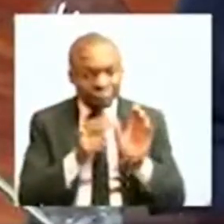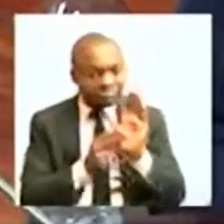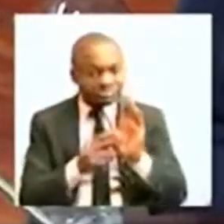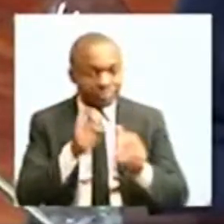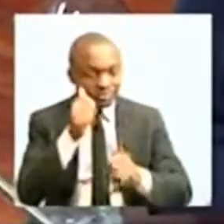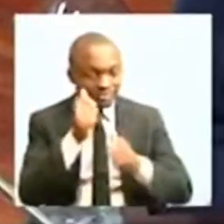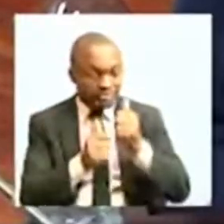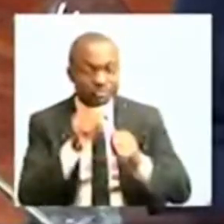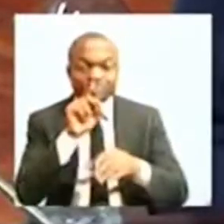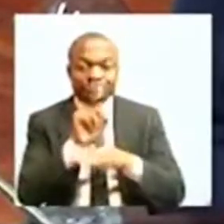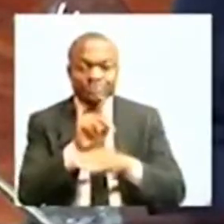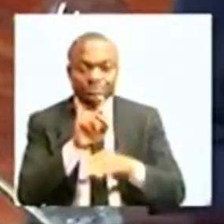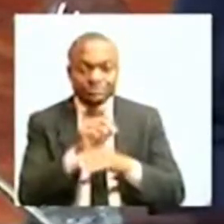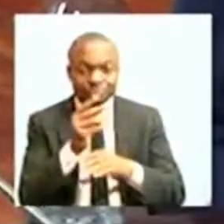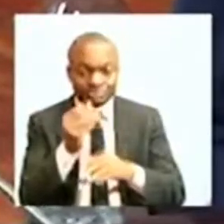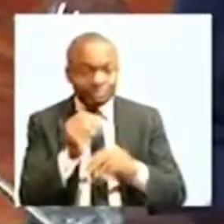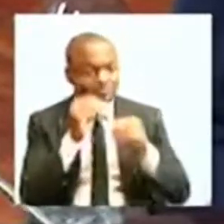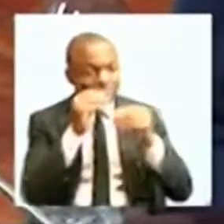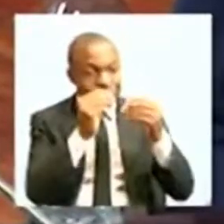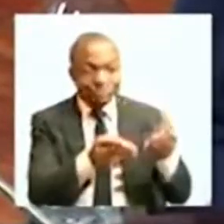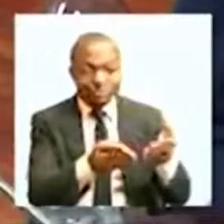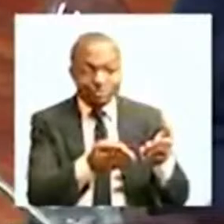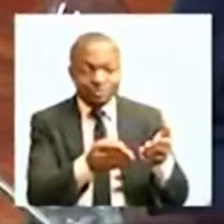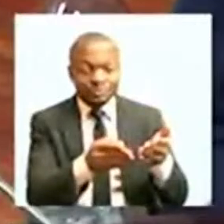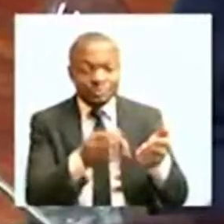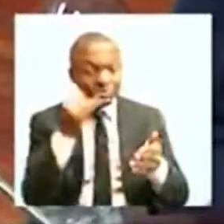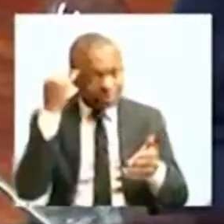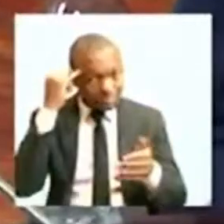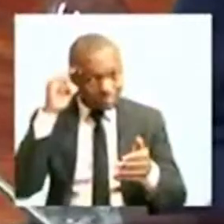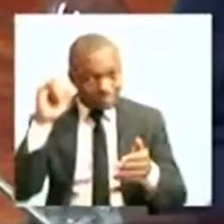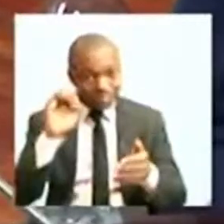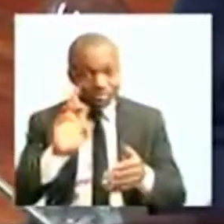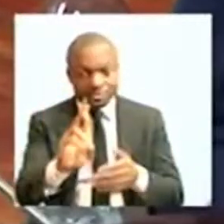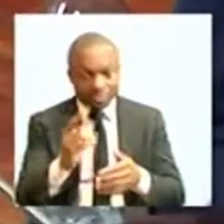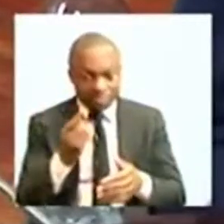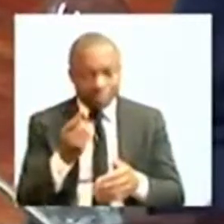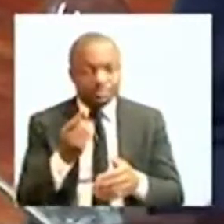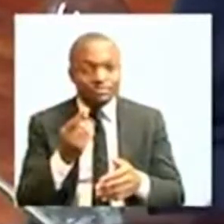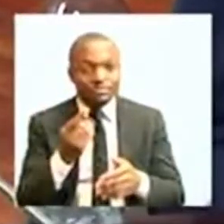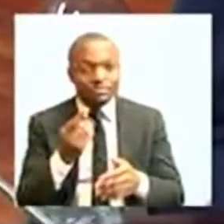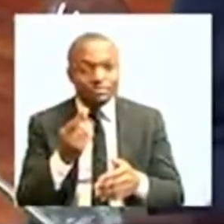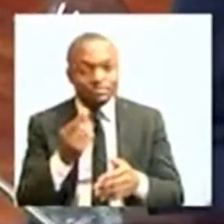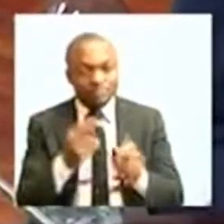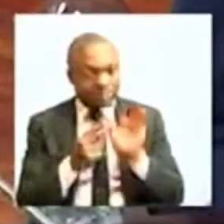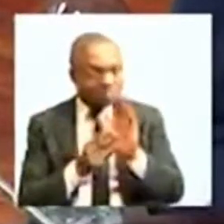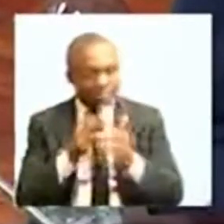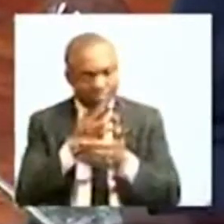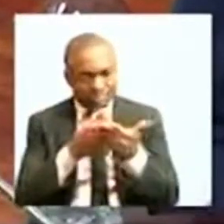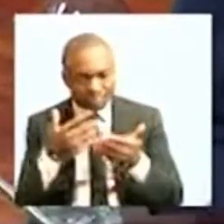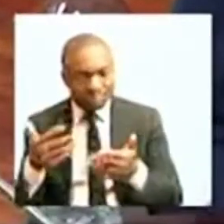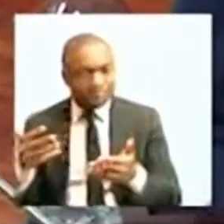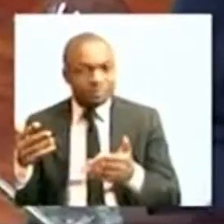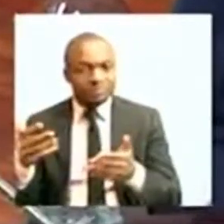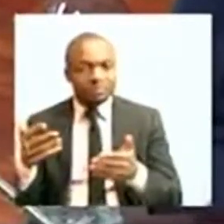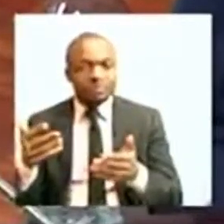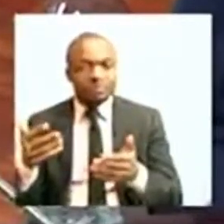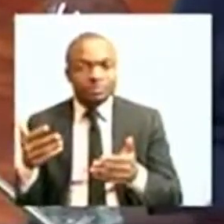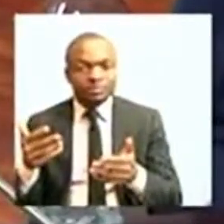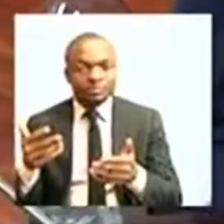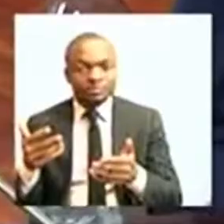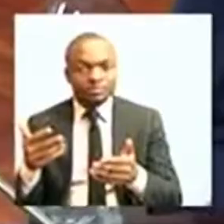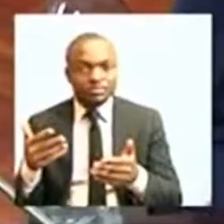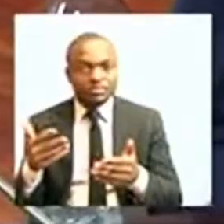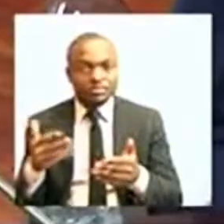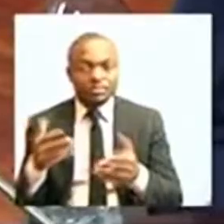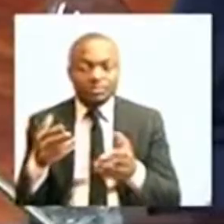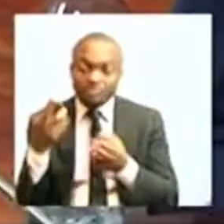which projects the money is going. So even the idea of retention, it appears to be something that is being orchestrated at the